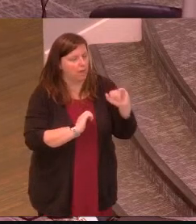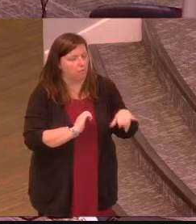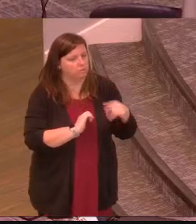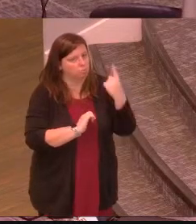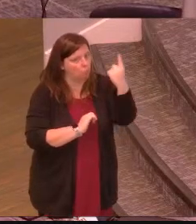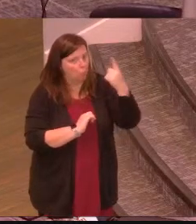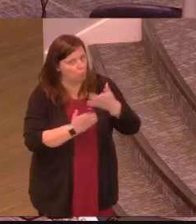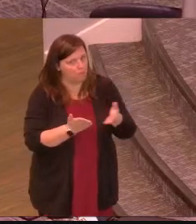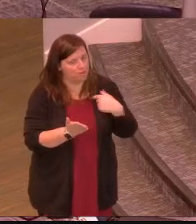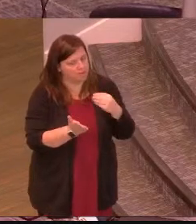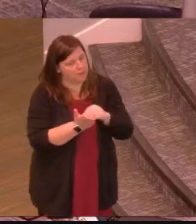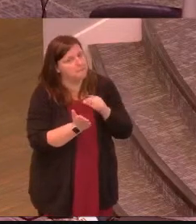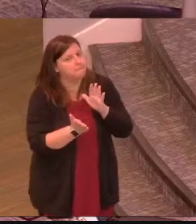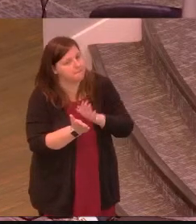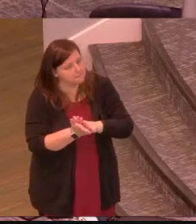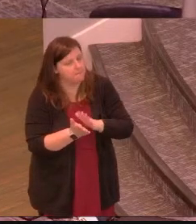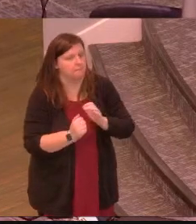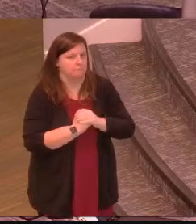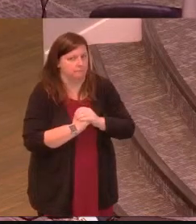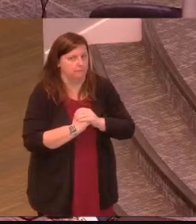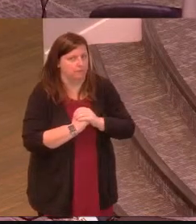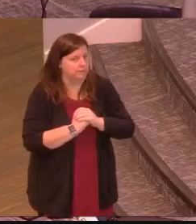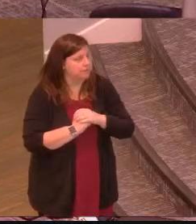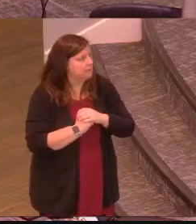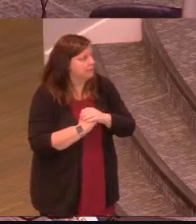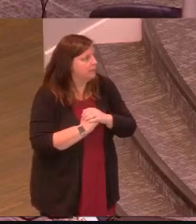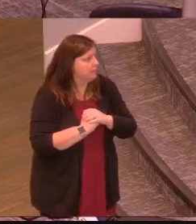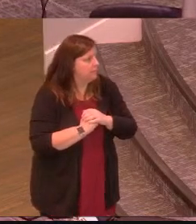Perfect. Thank you.